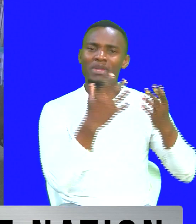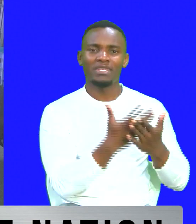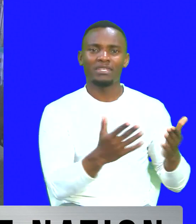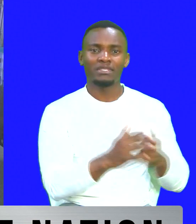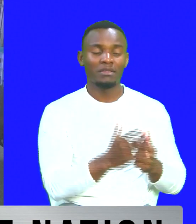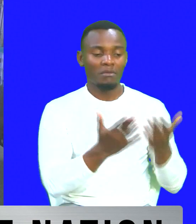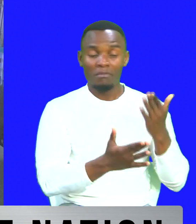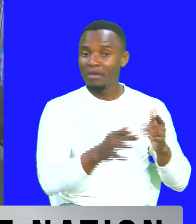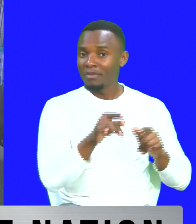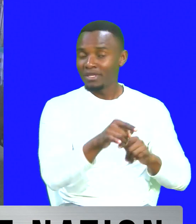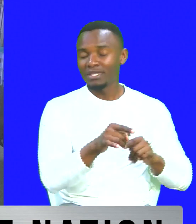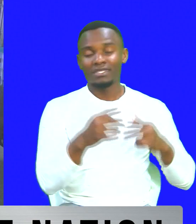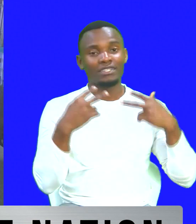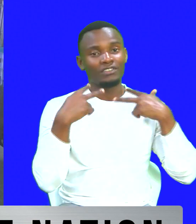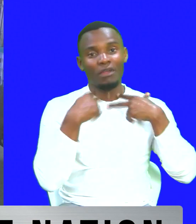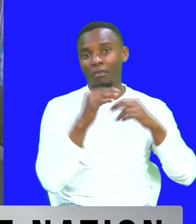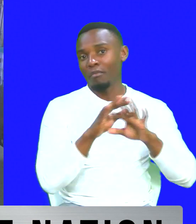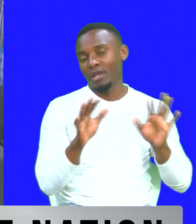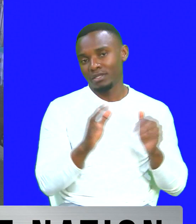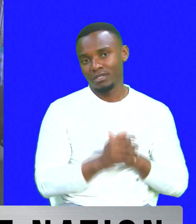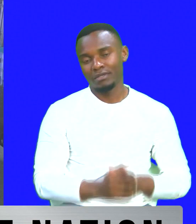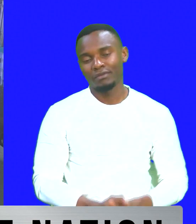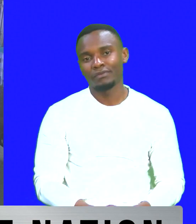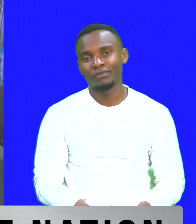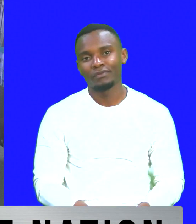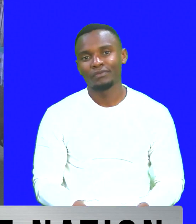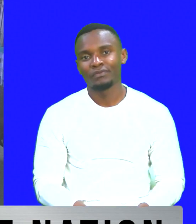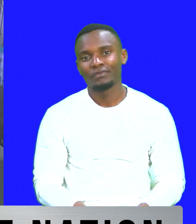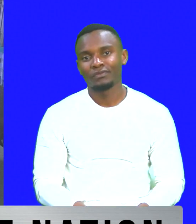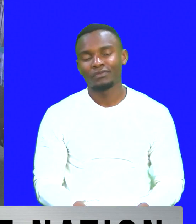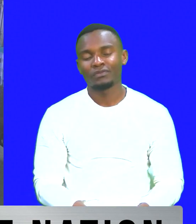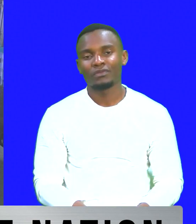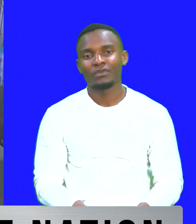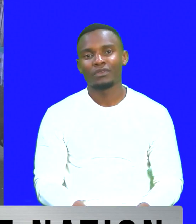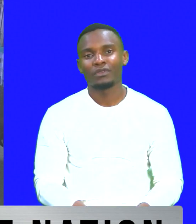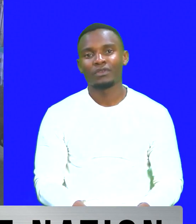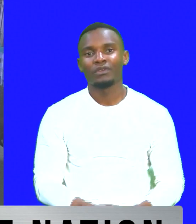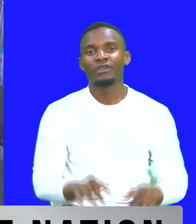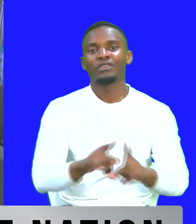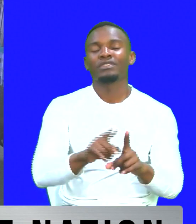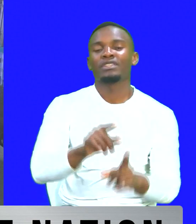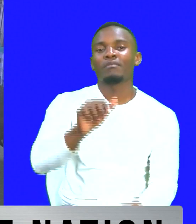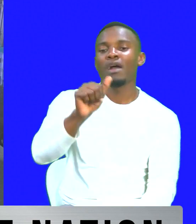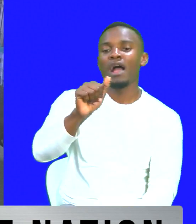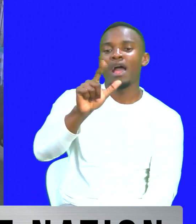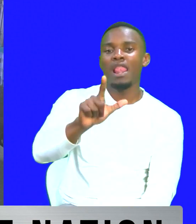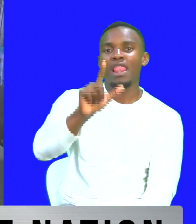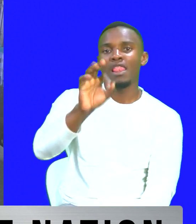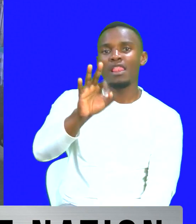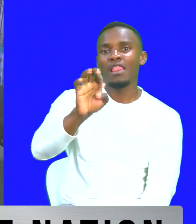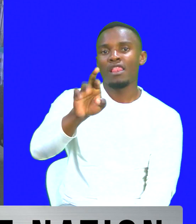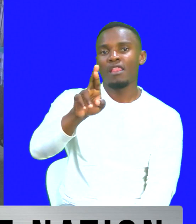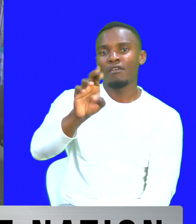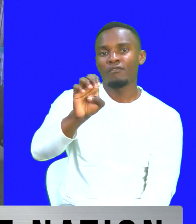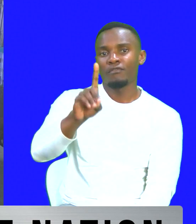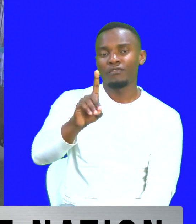mtego. Wacha tu niseme hivyo. But okay. Dr. Alfred Mutua has been brought to tourism and wildlife. Tourism was doing very